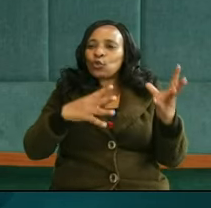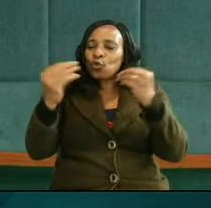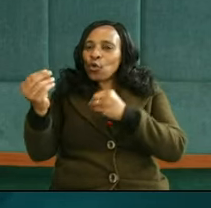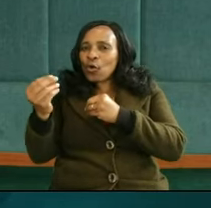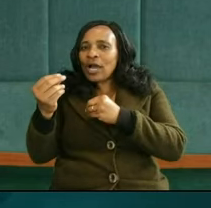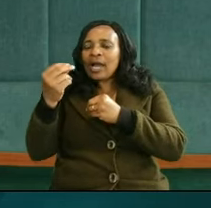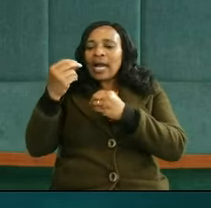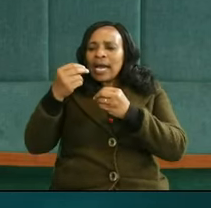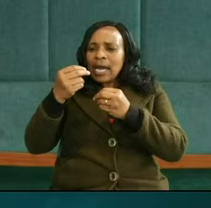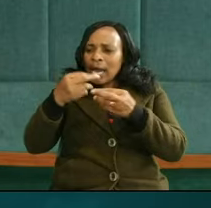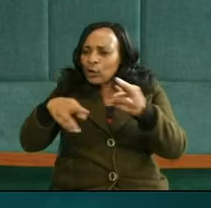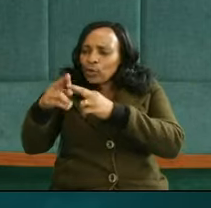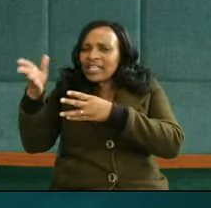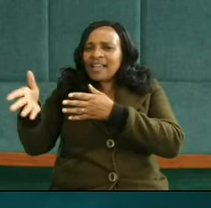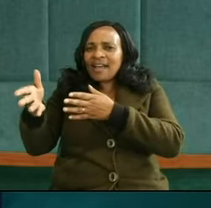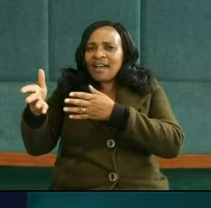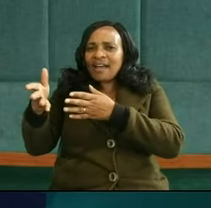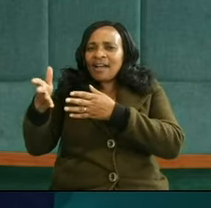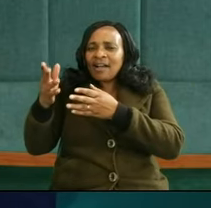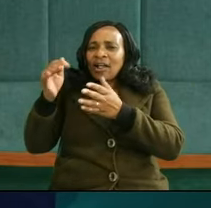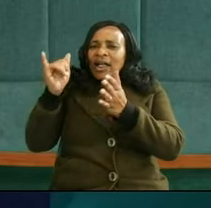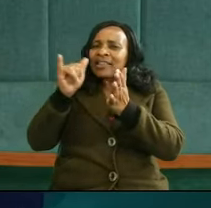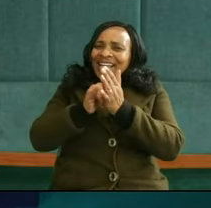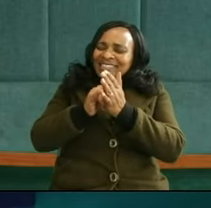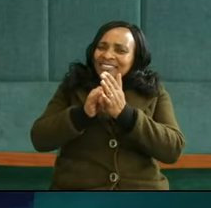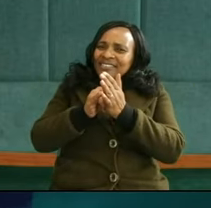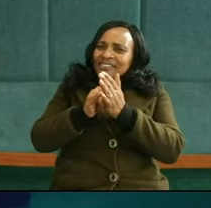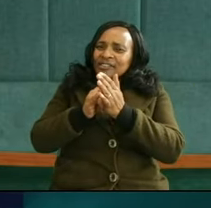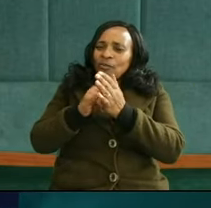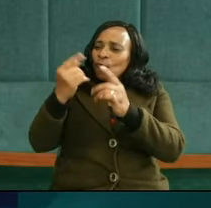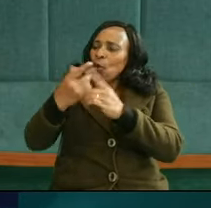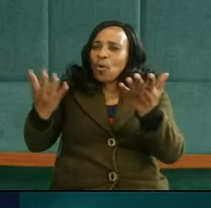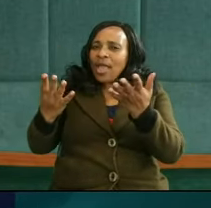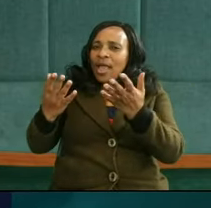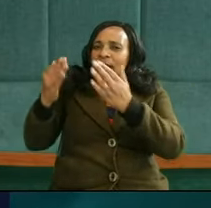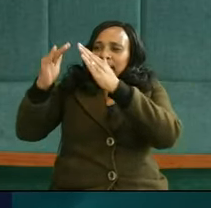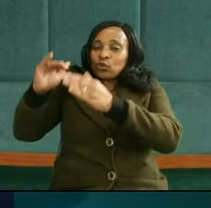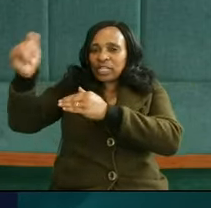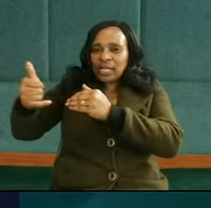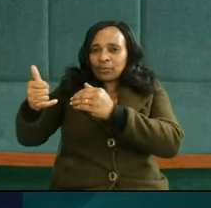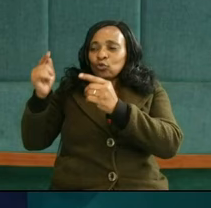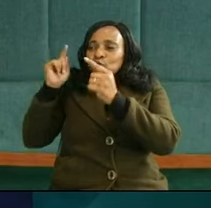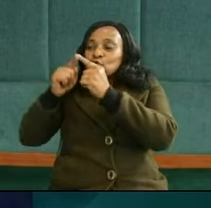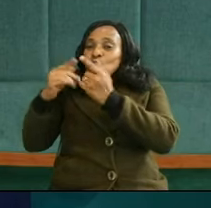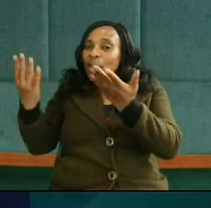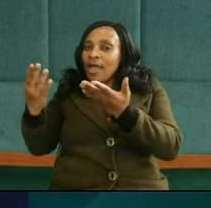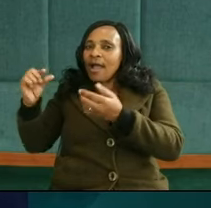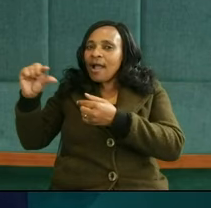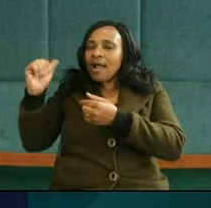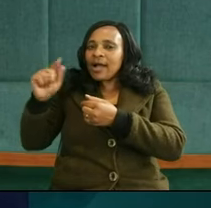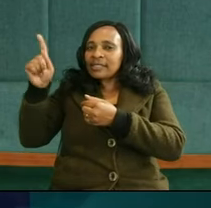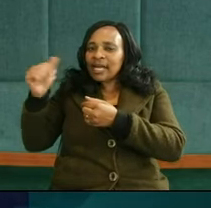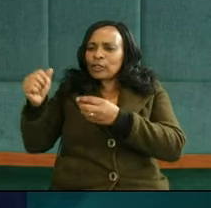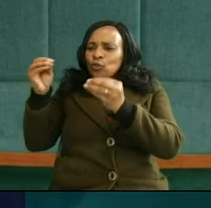this road, shortly as he gets on this road that is from Jerusalem to Gaza, he meets a man.